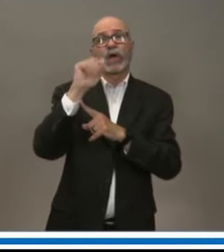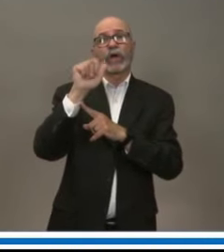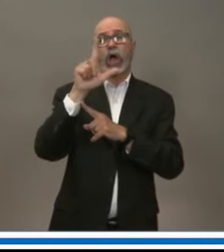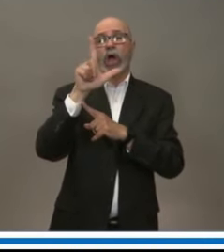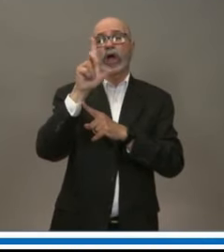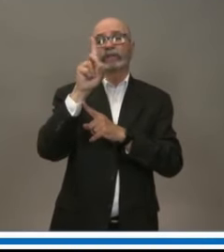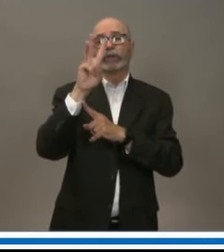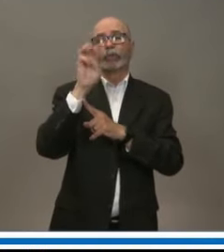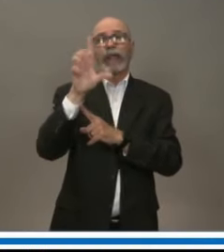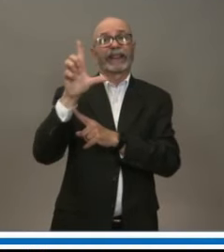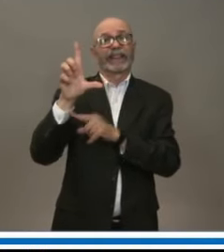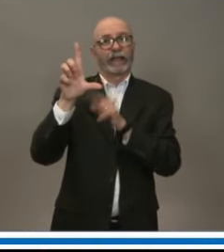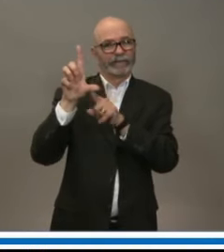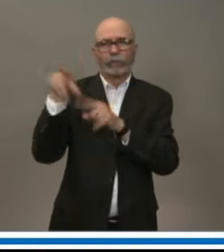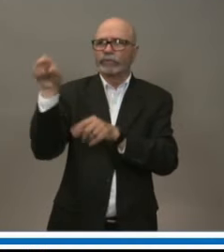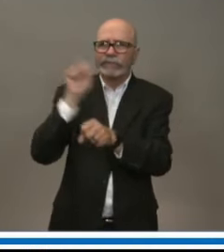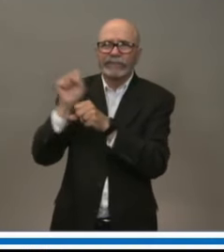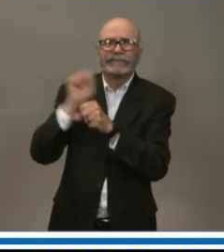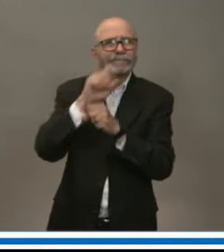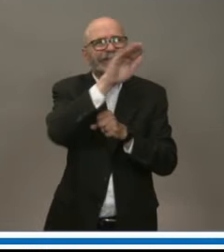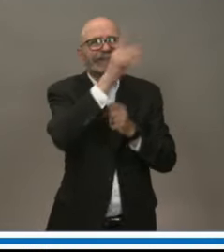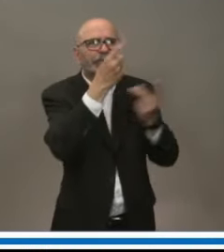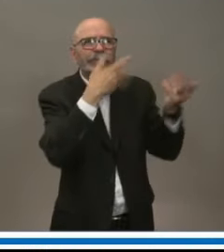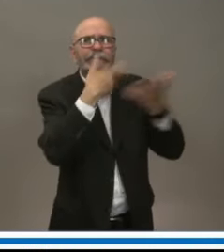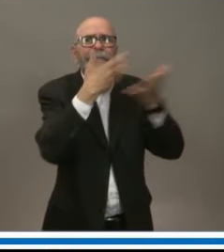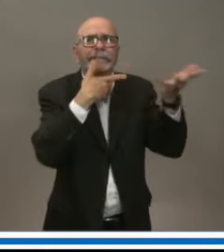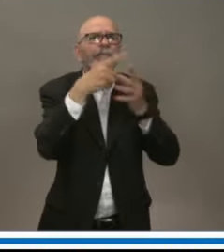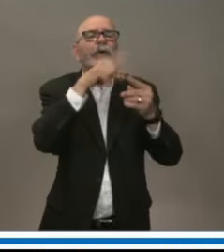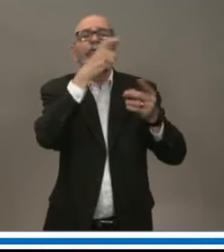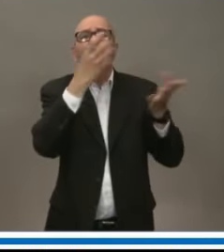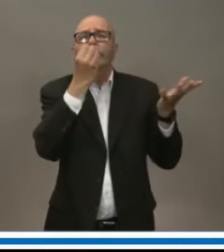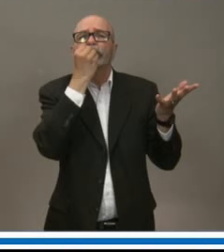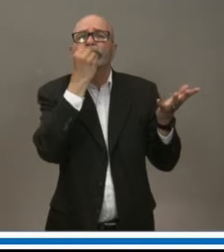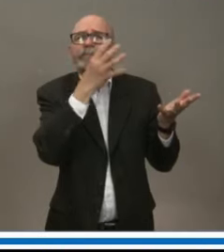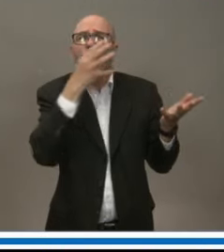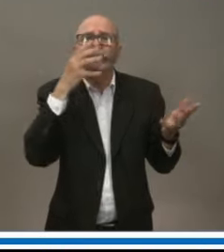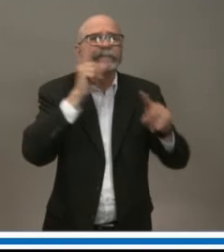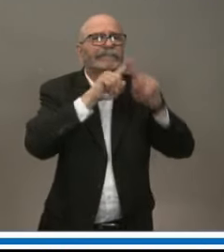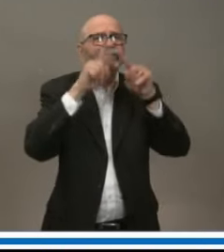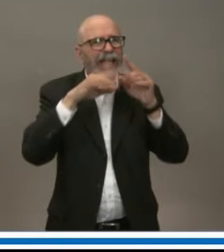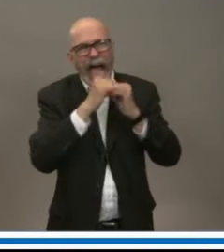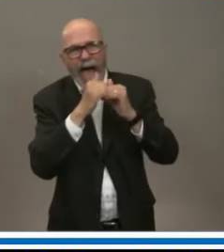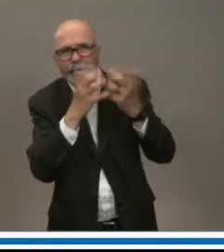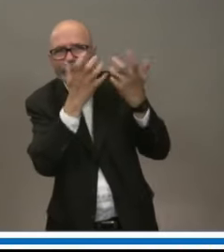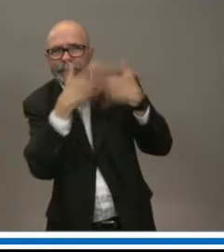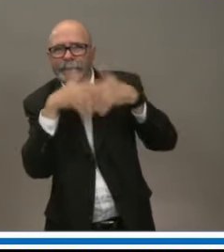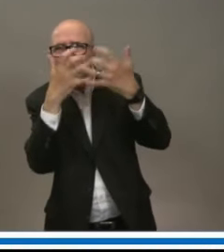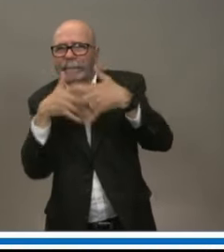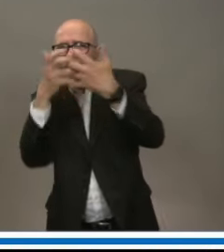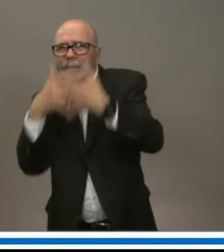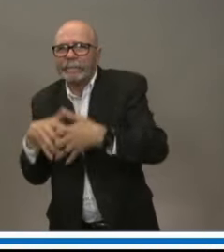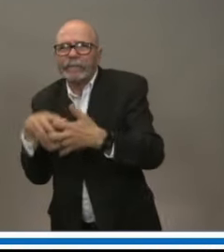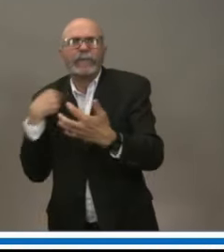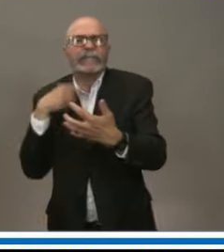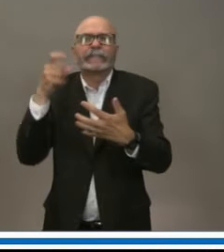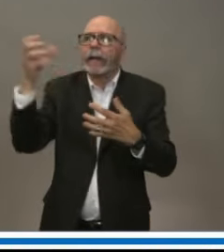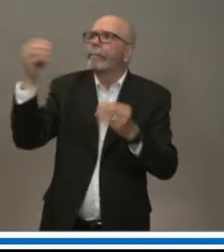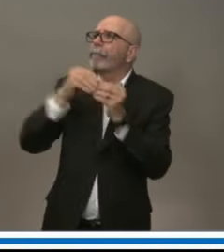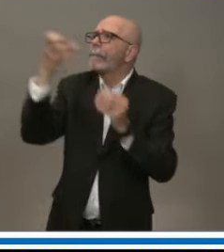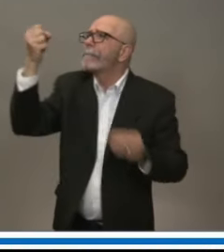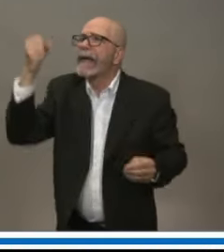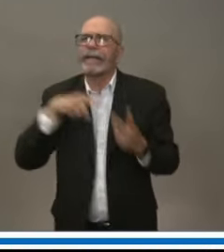with the food retailers. How do we ensure that we get that Nova Scotia product on shelves? At the same